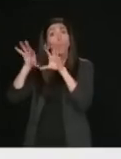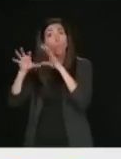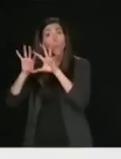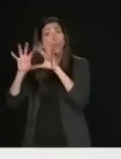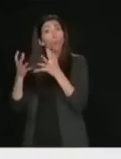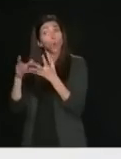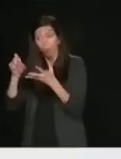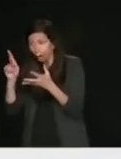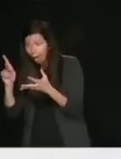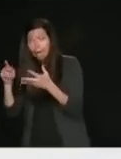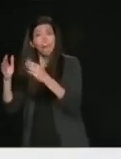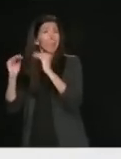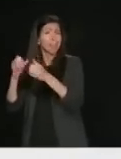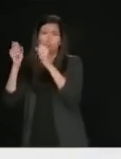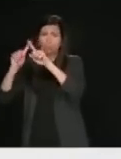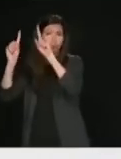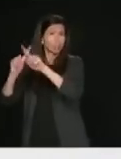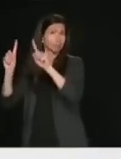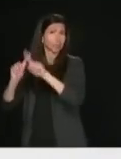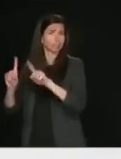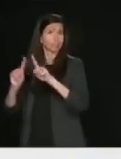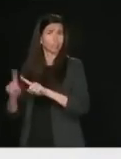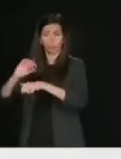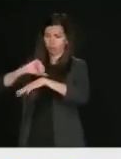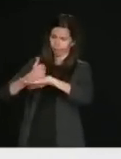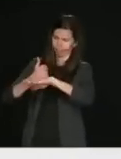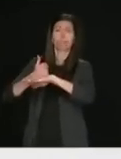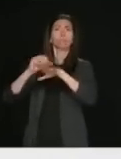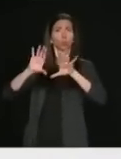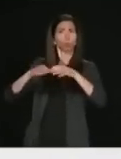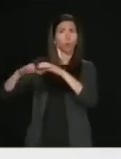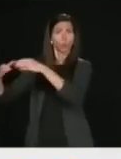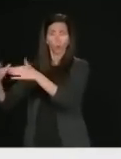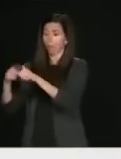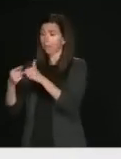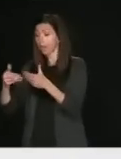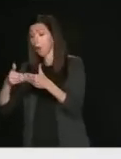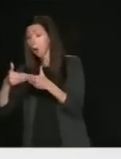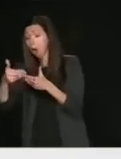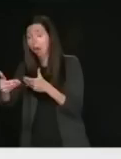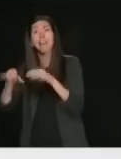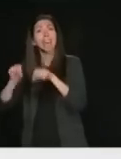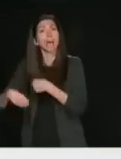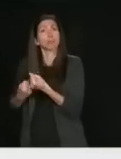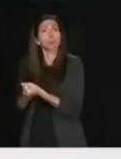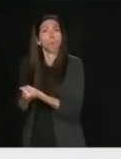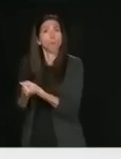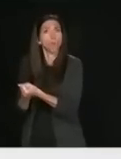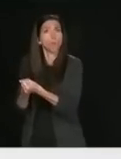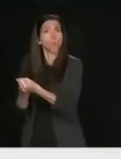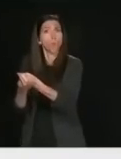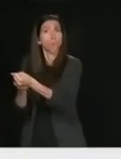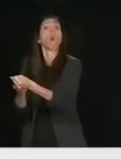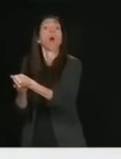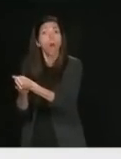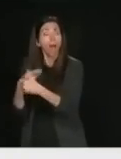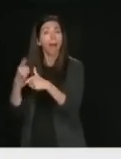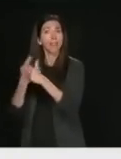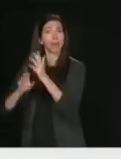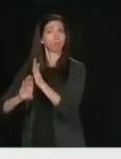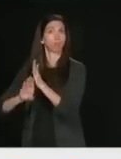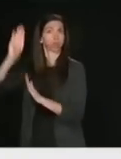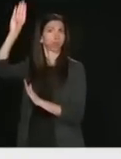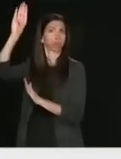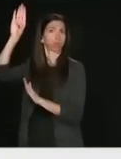that helped the world over the following decades develop tremendous prosperity and